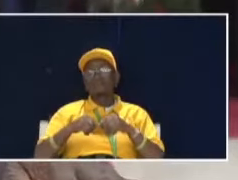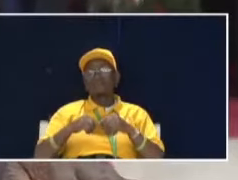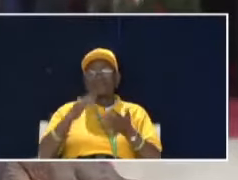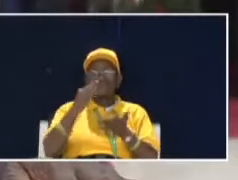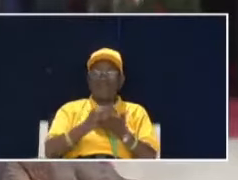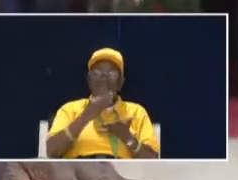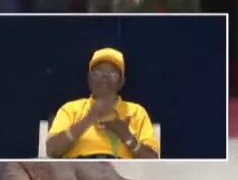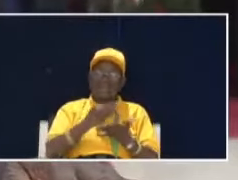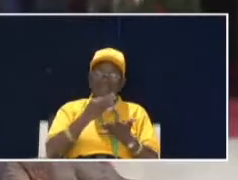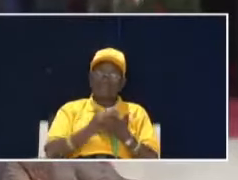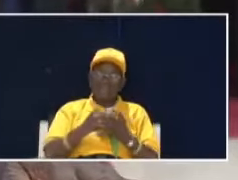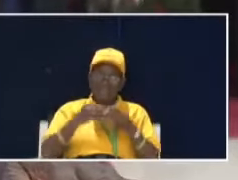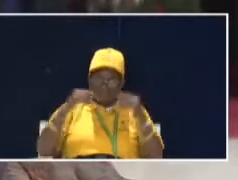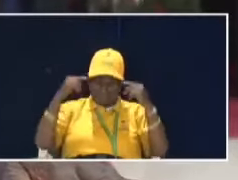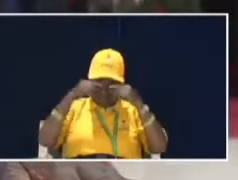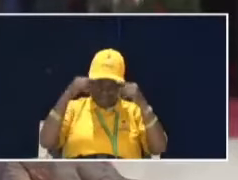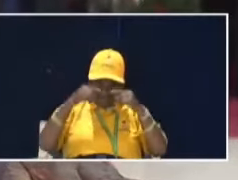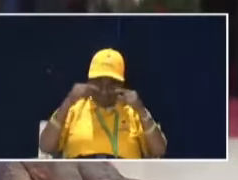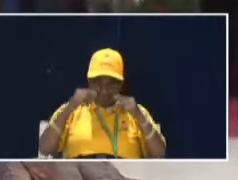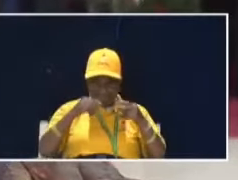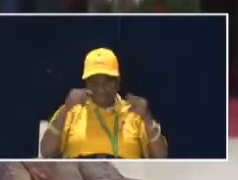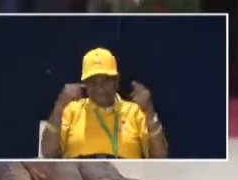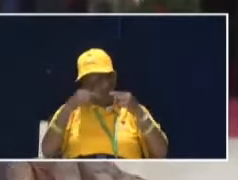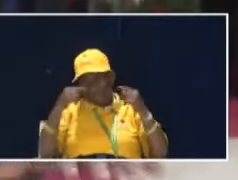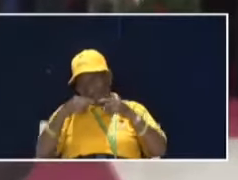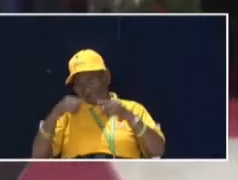financial headache,